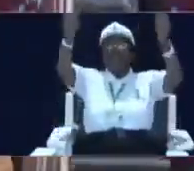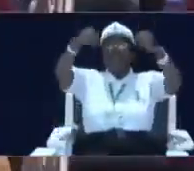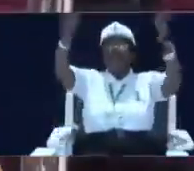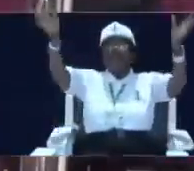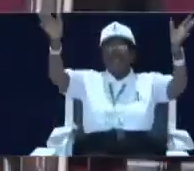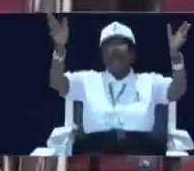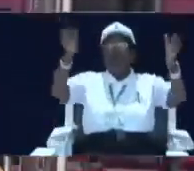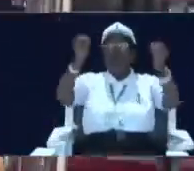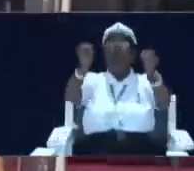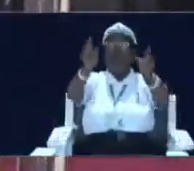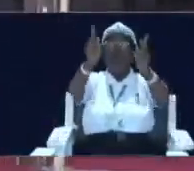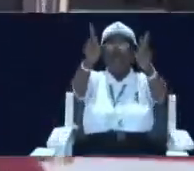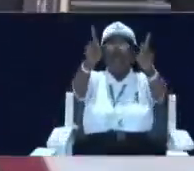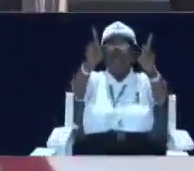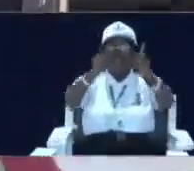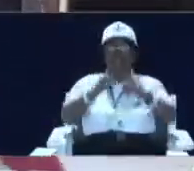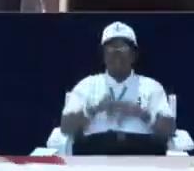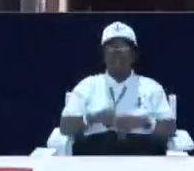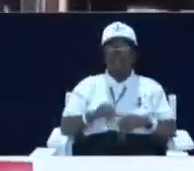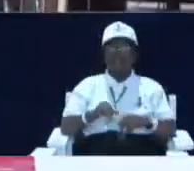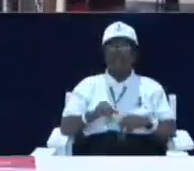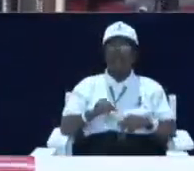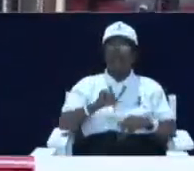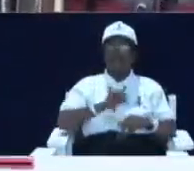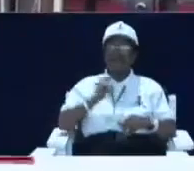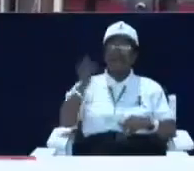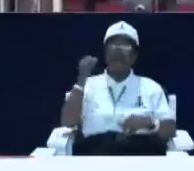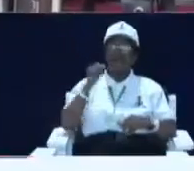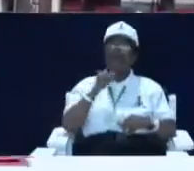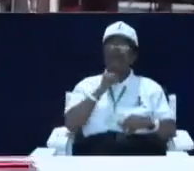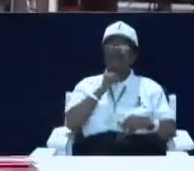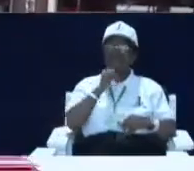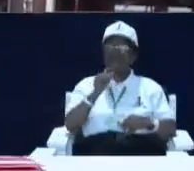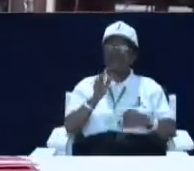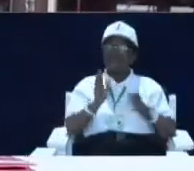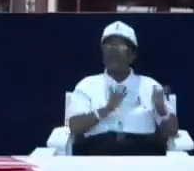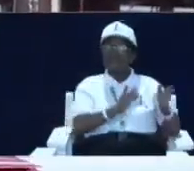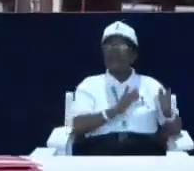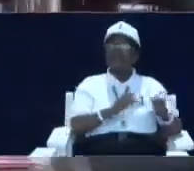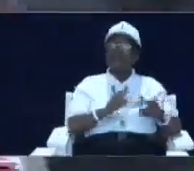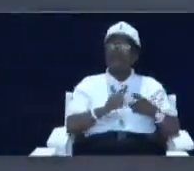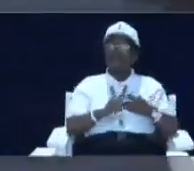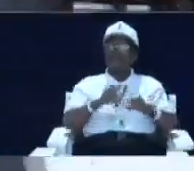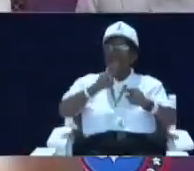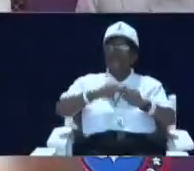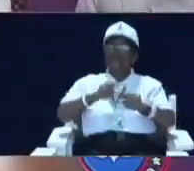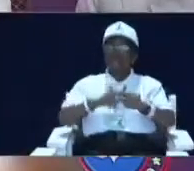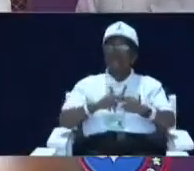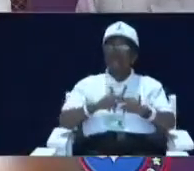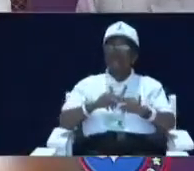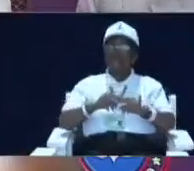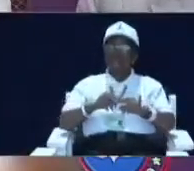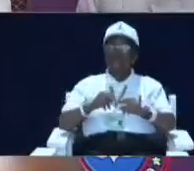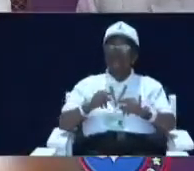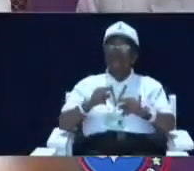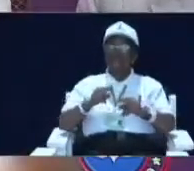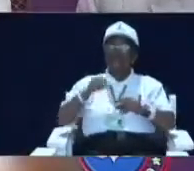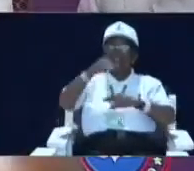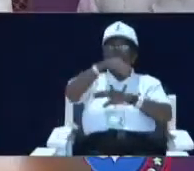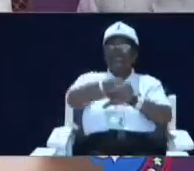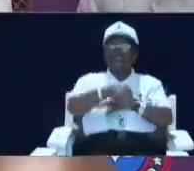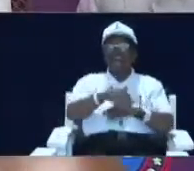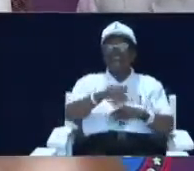All right. I wasn't planning to sit tonight, but if they bring the chair, why don't you sit?